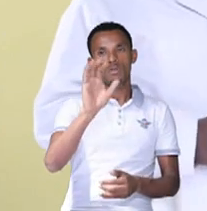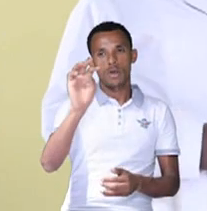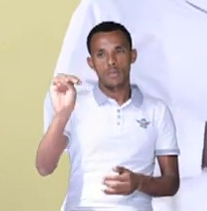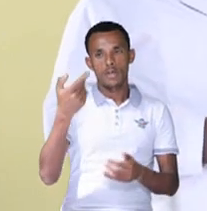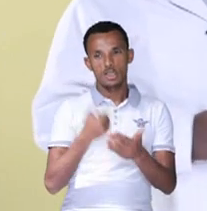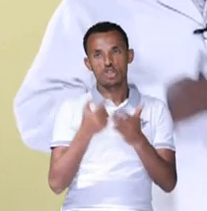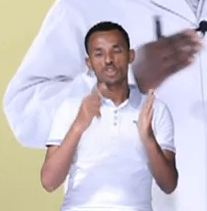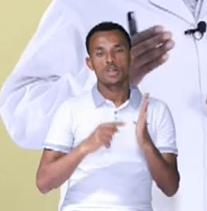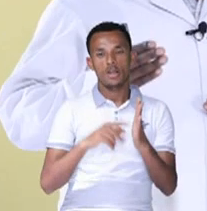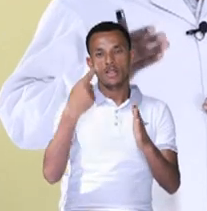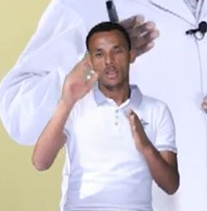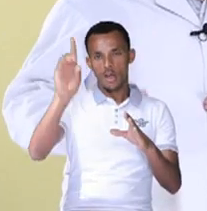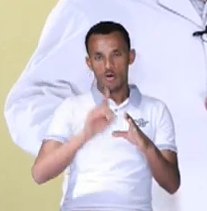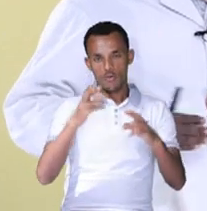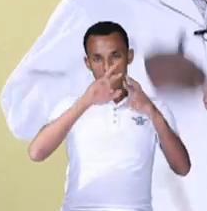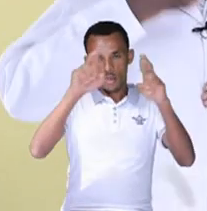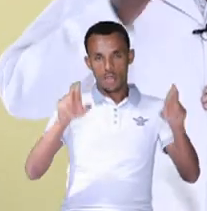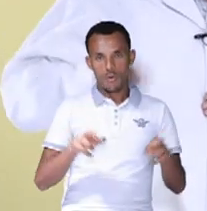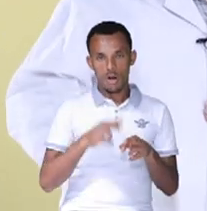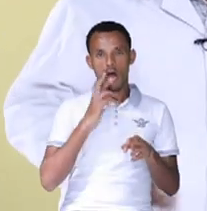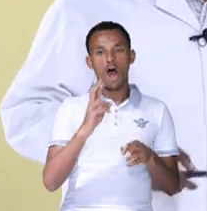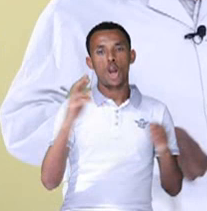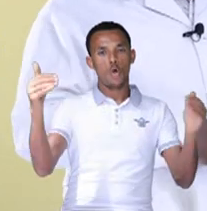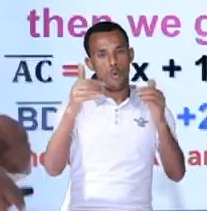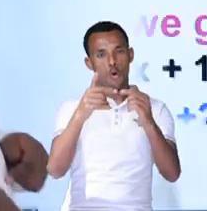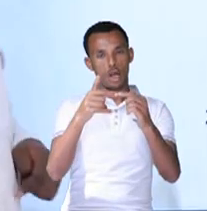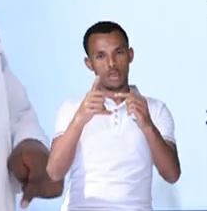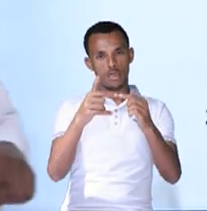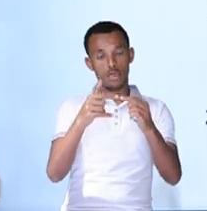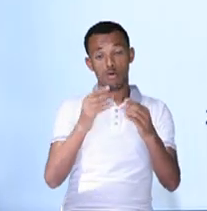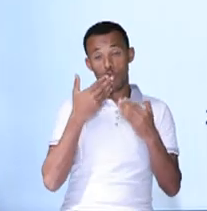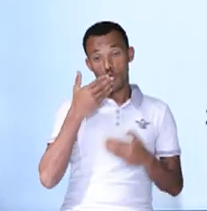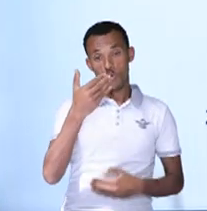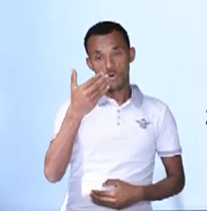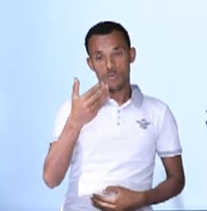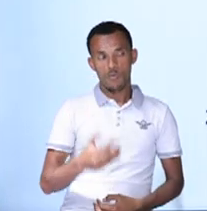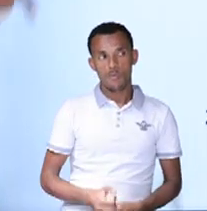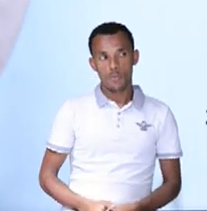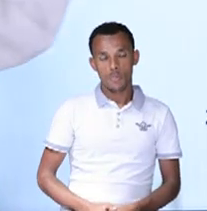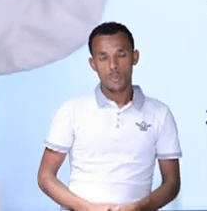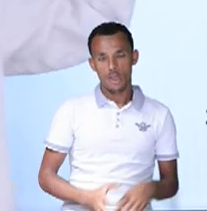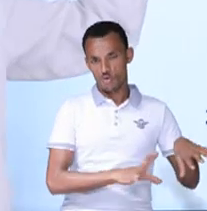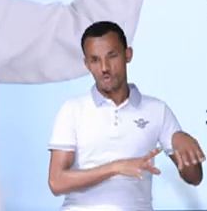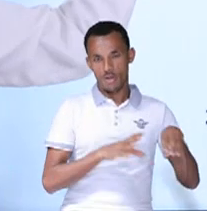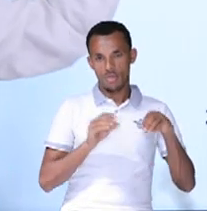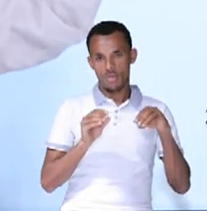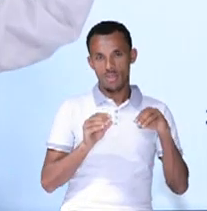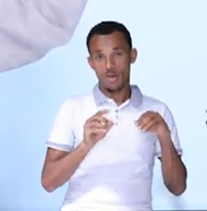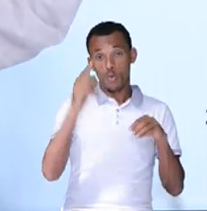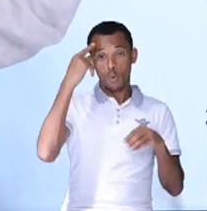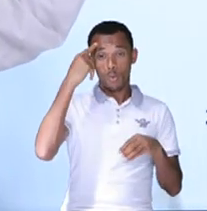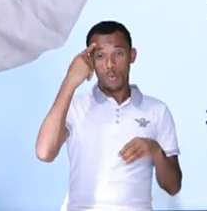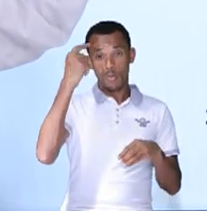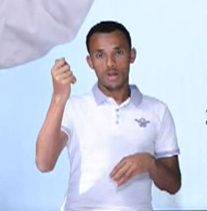This indicates the diagonal of the rectangles are congruent. Good. Student, you